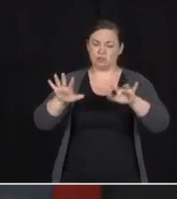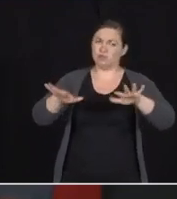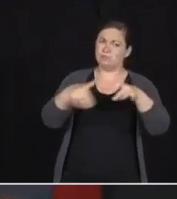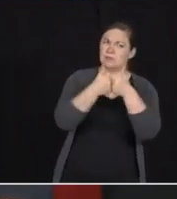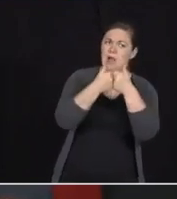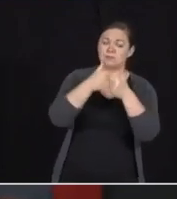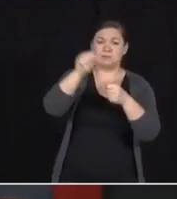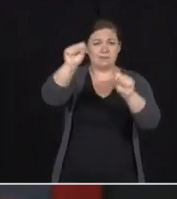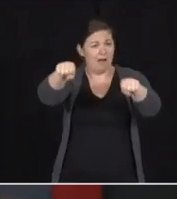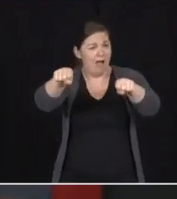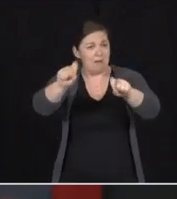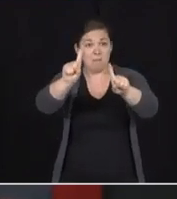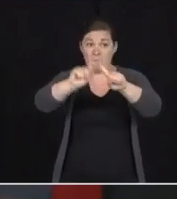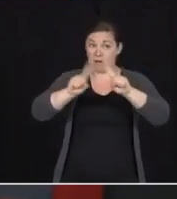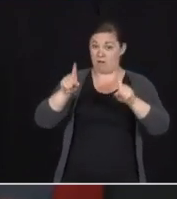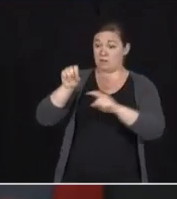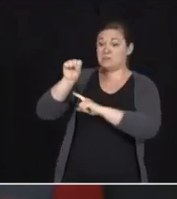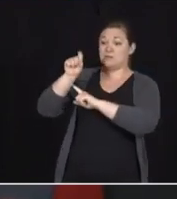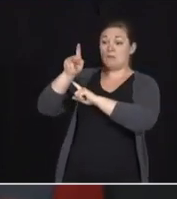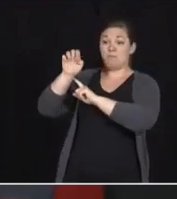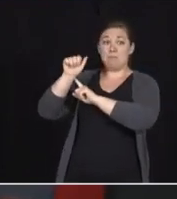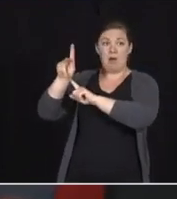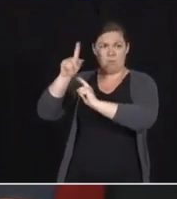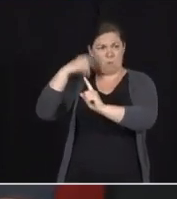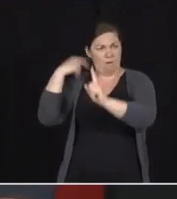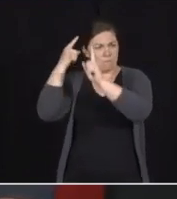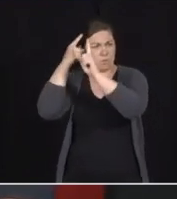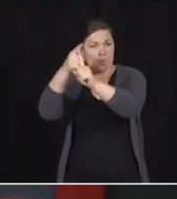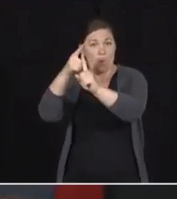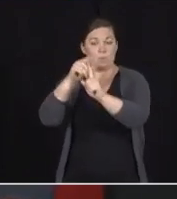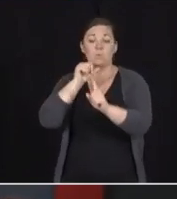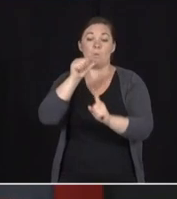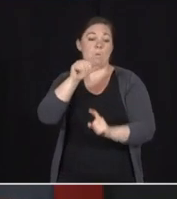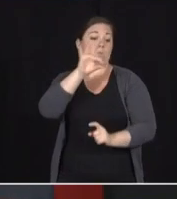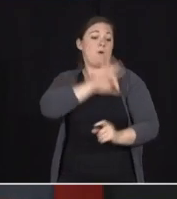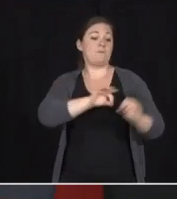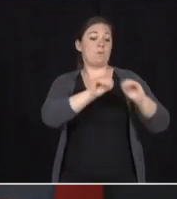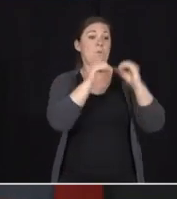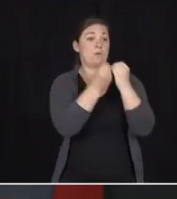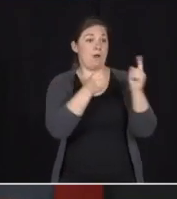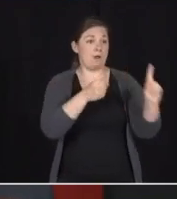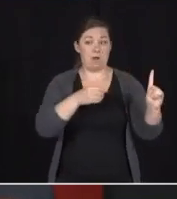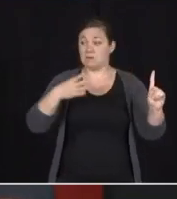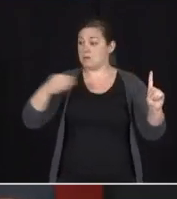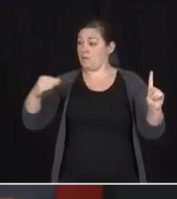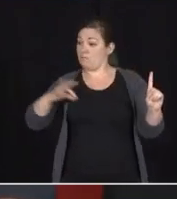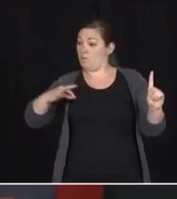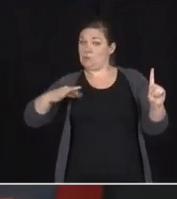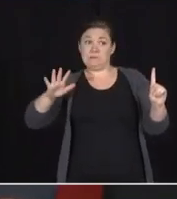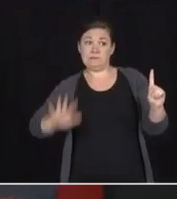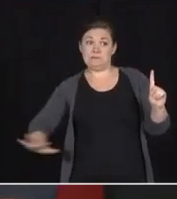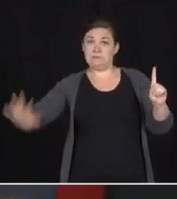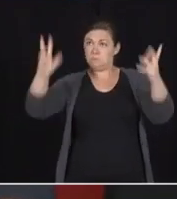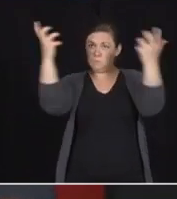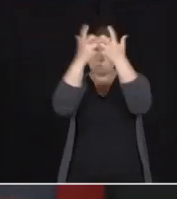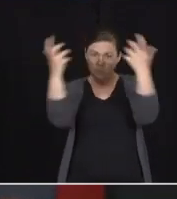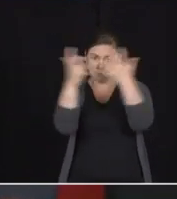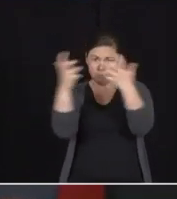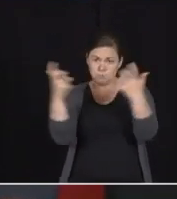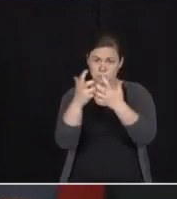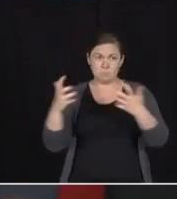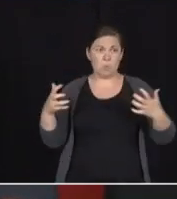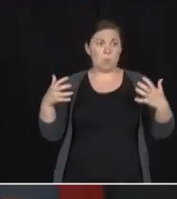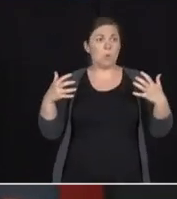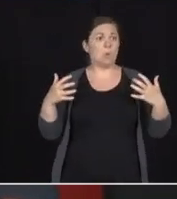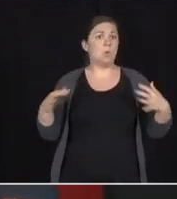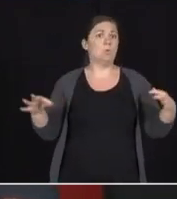volunteers with local nonprofit organizations and communities all across Ontario couldn't be more important. The